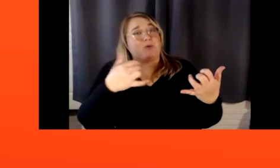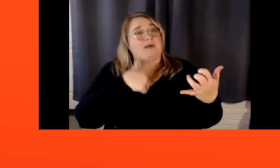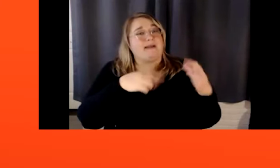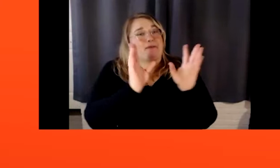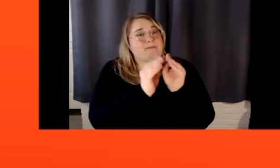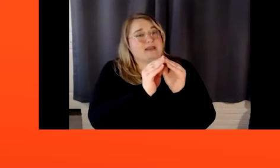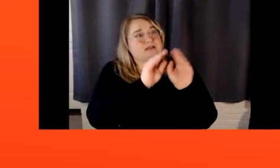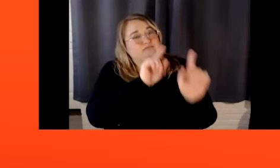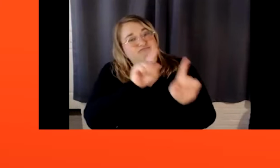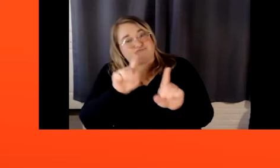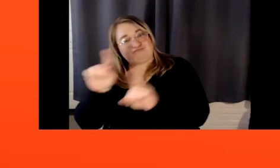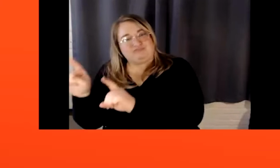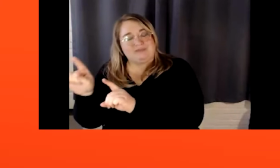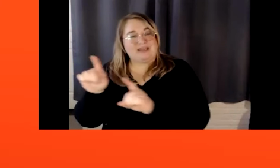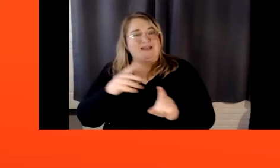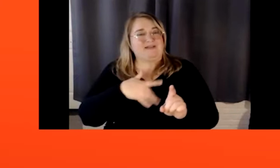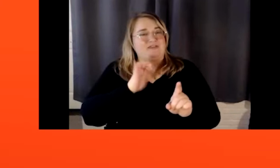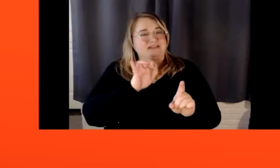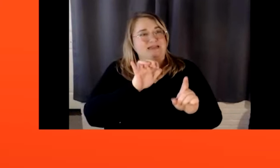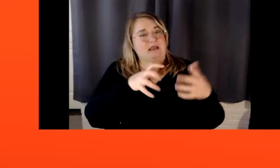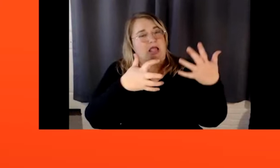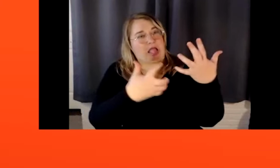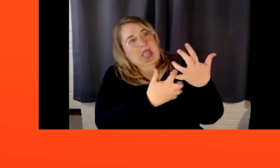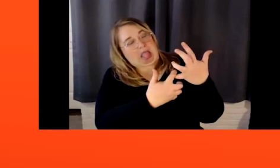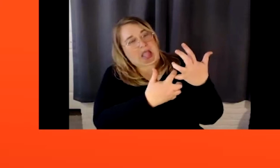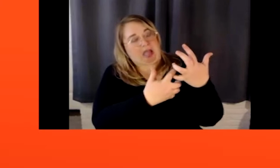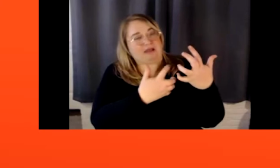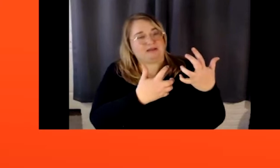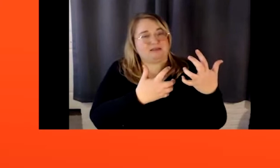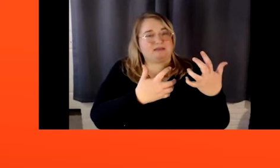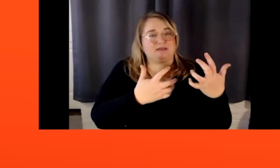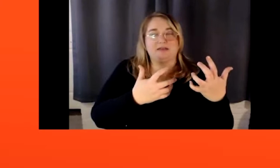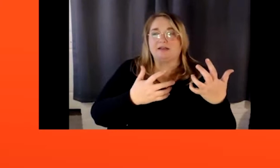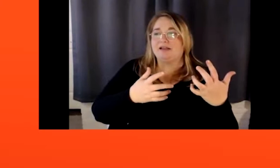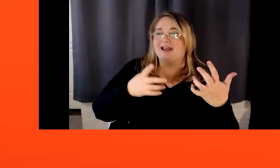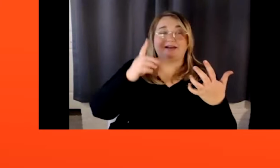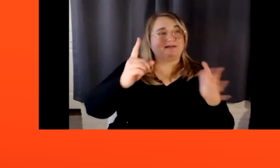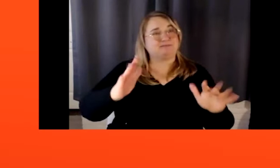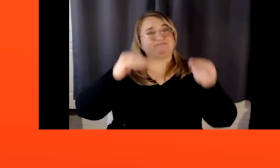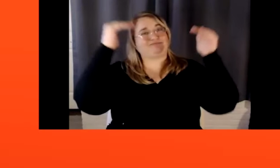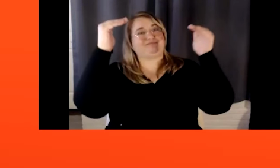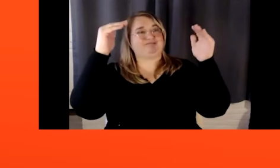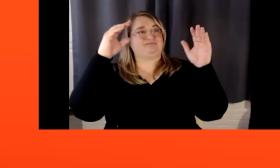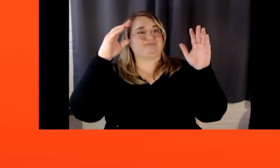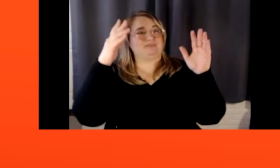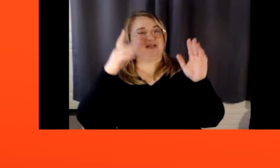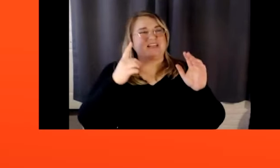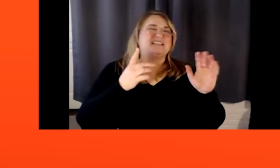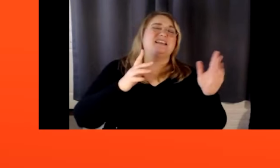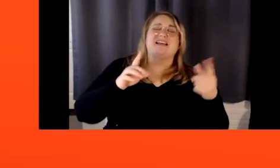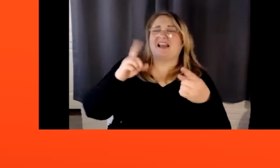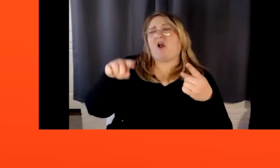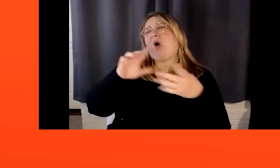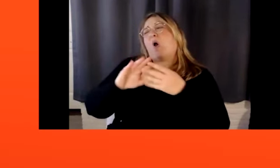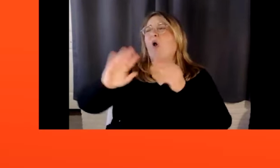peg in In a a round round hole? Yep. And they're like, yeah, this isn't. I'll tell you how we do it. First of all,